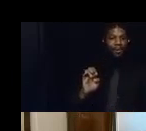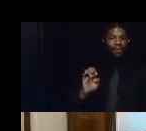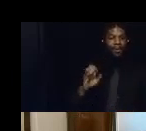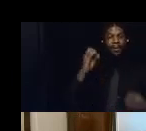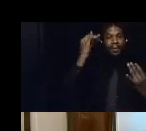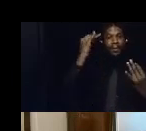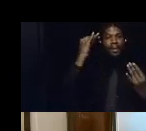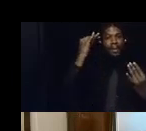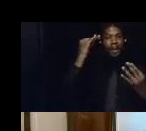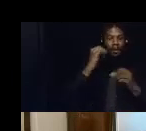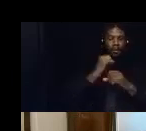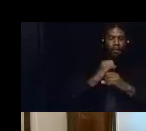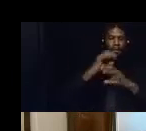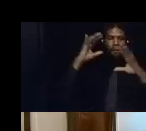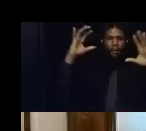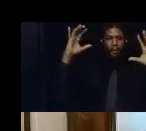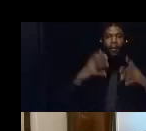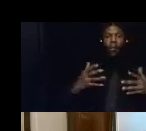thinking about 5